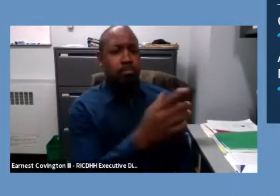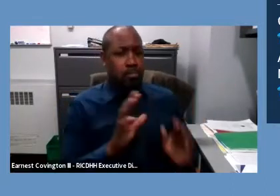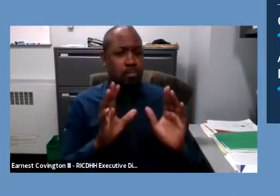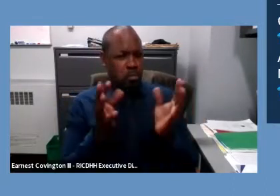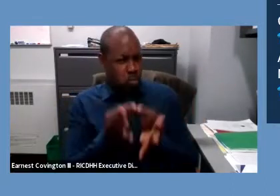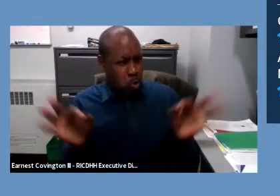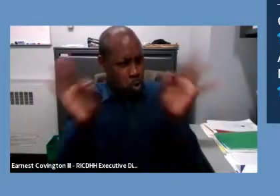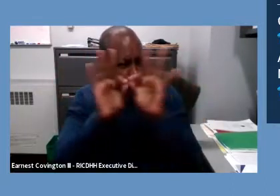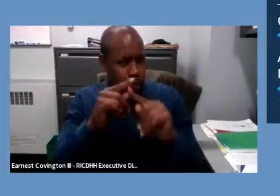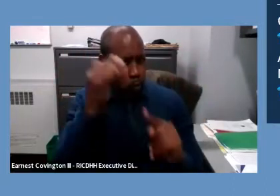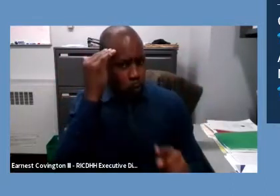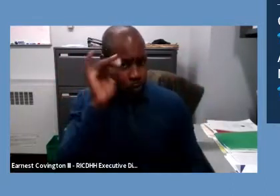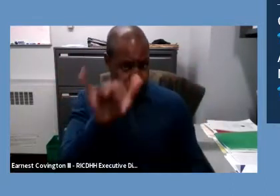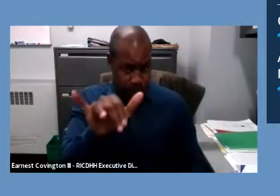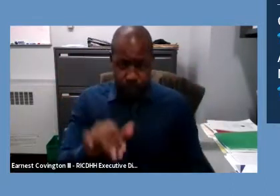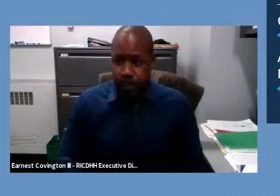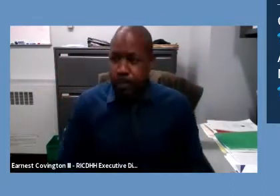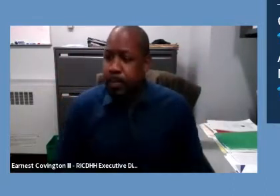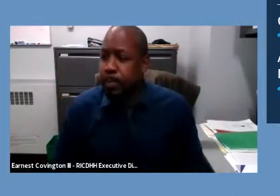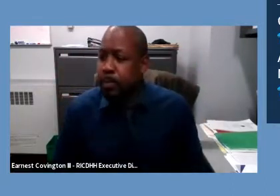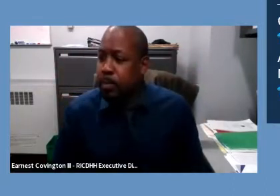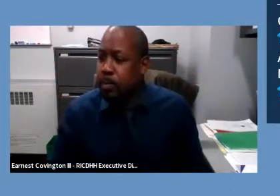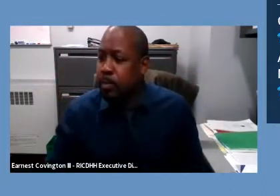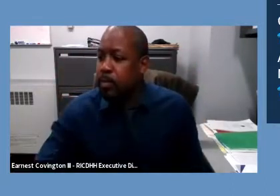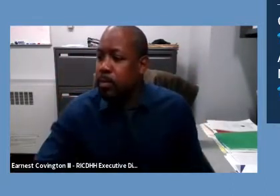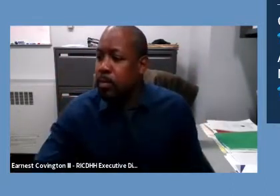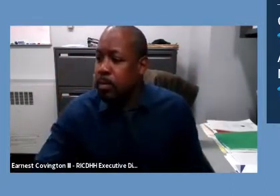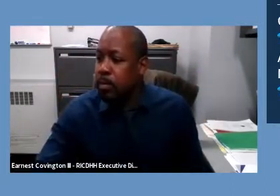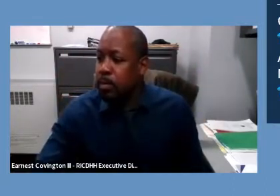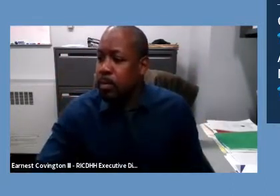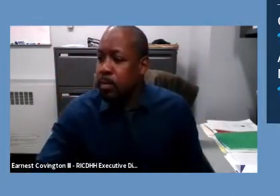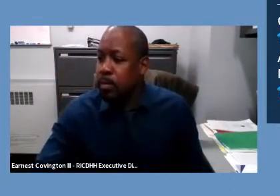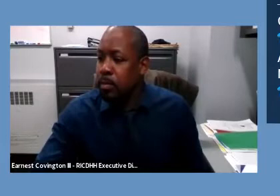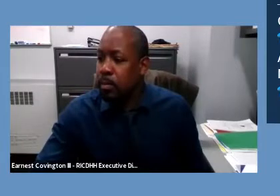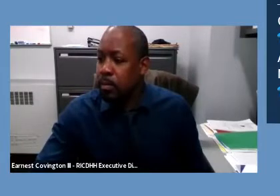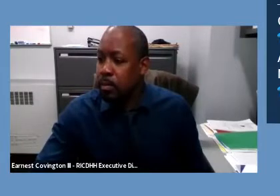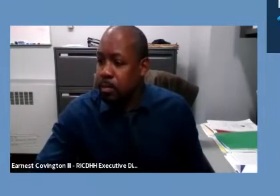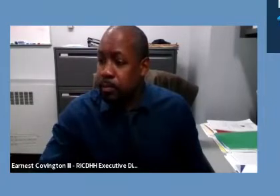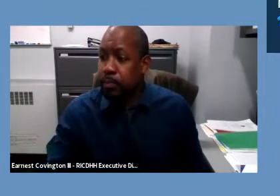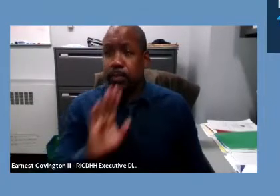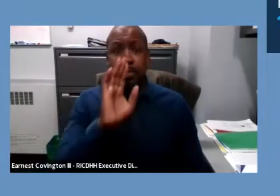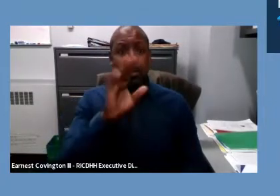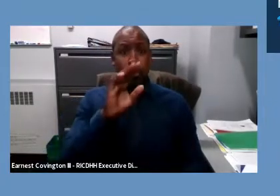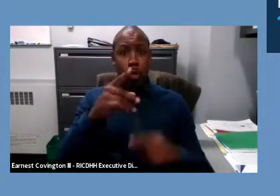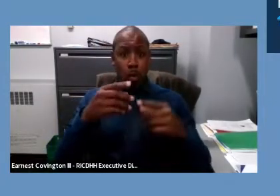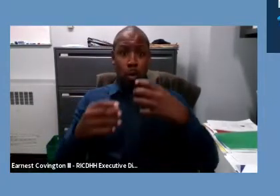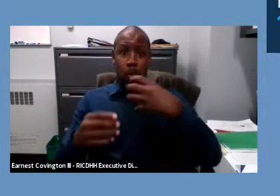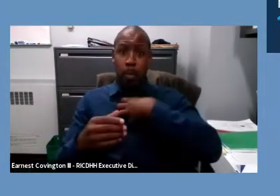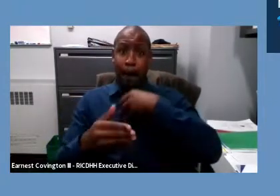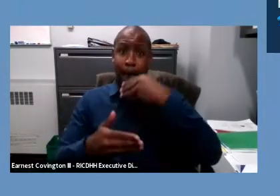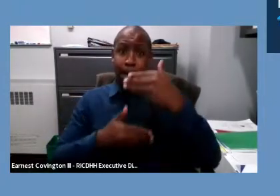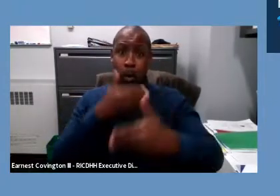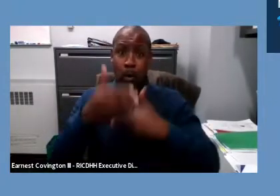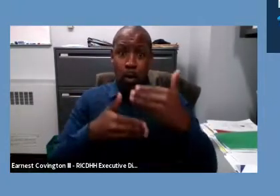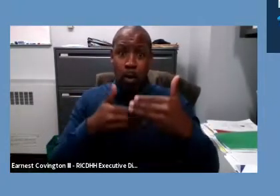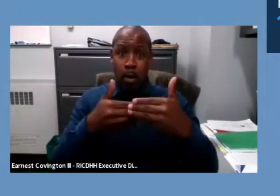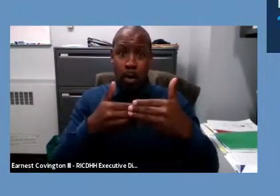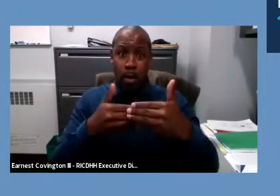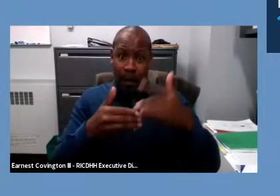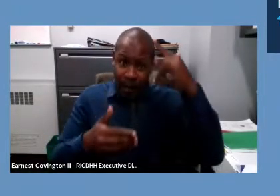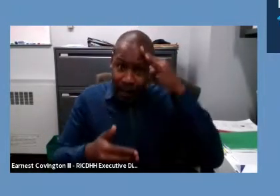They won't tell the interpreter your name if you ask them not to.